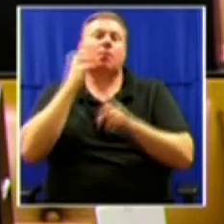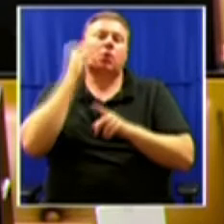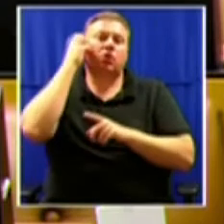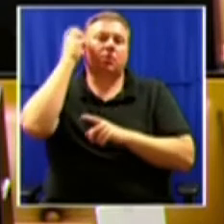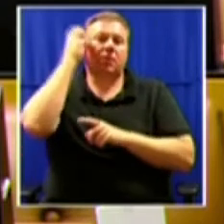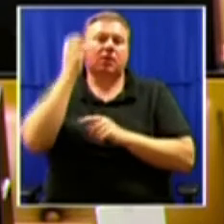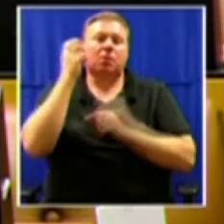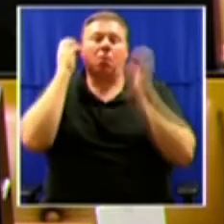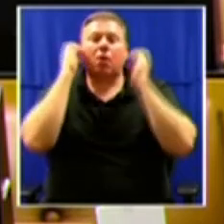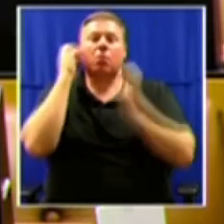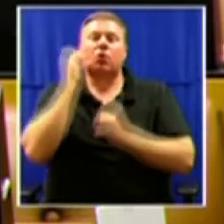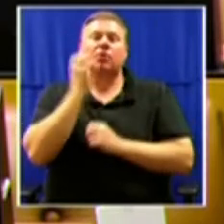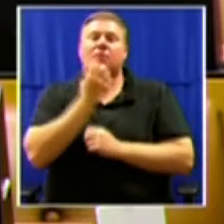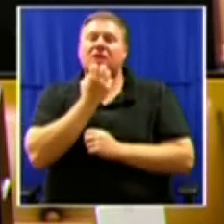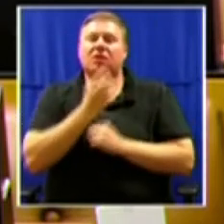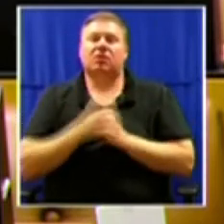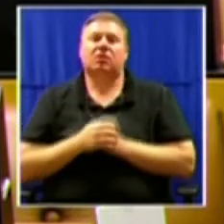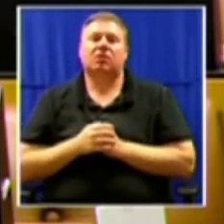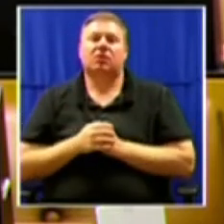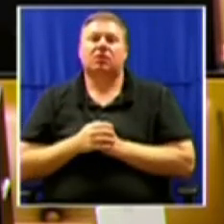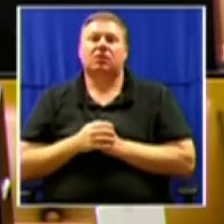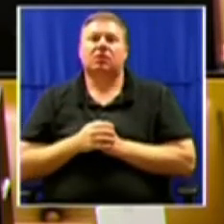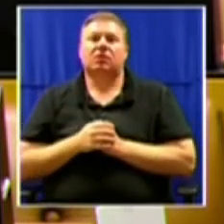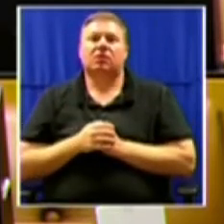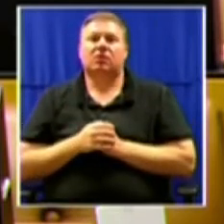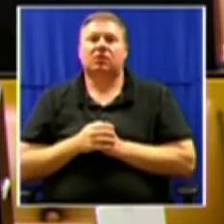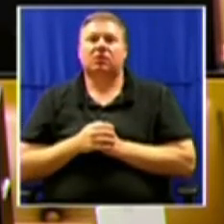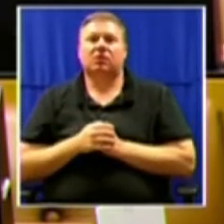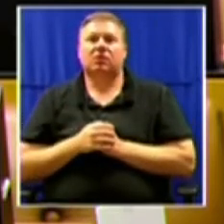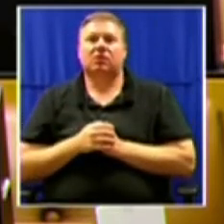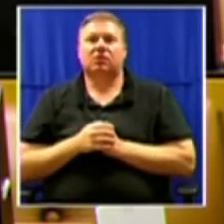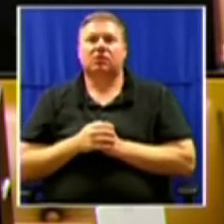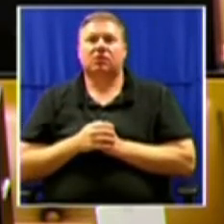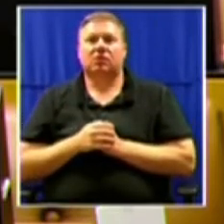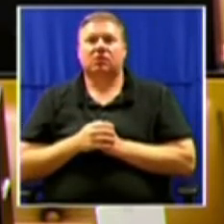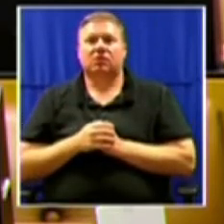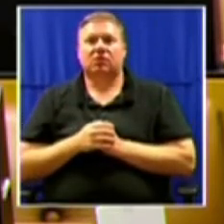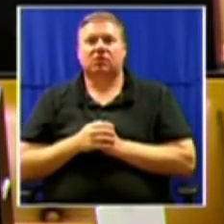engagements activities along the borderline, that is Izimbizo,